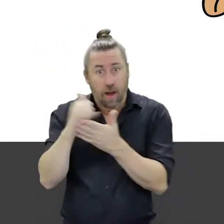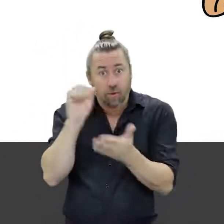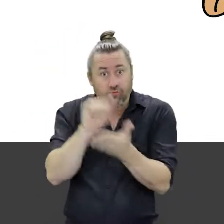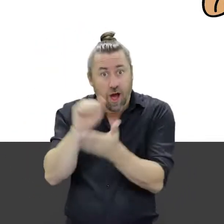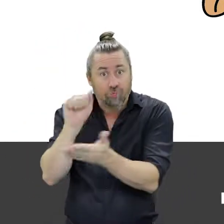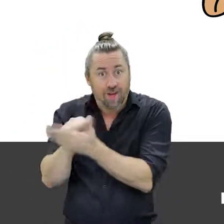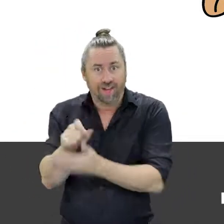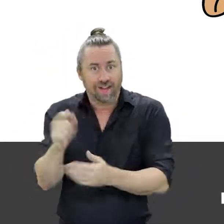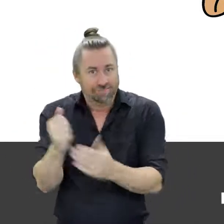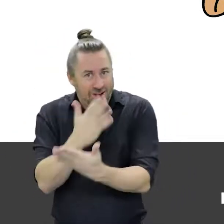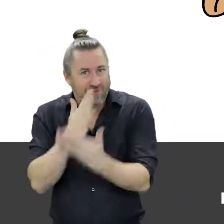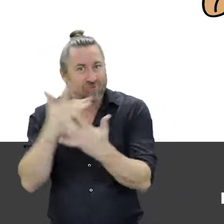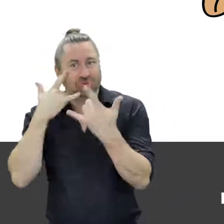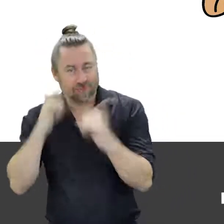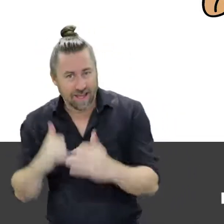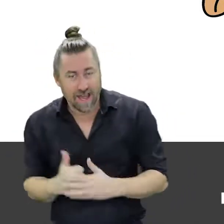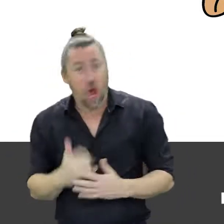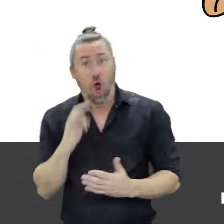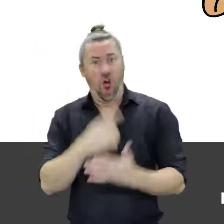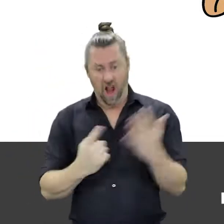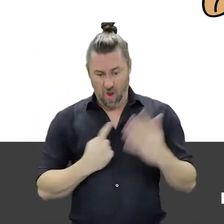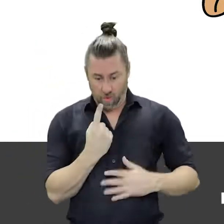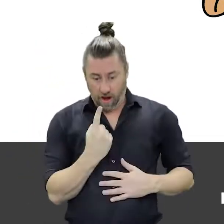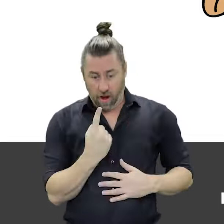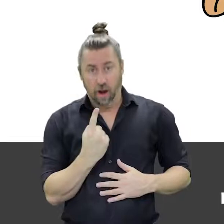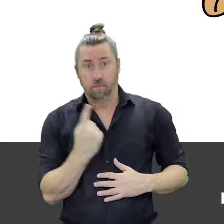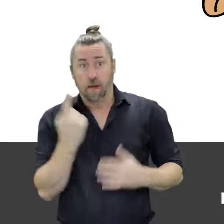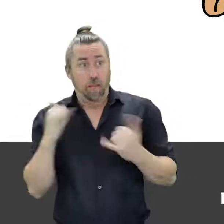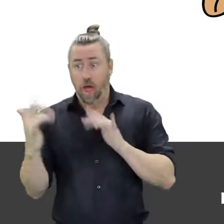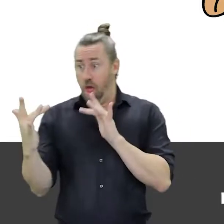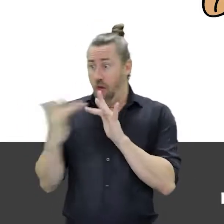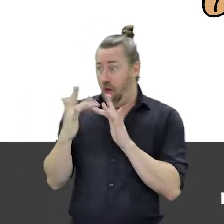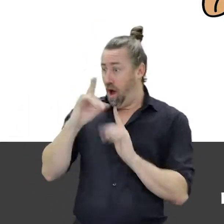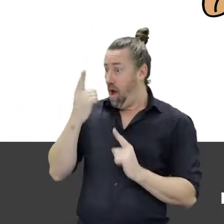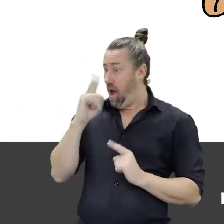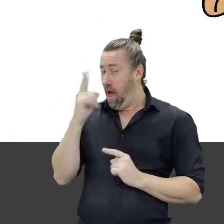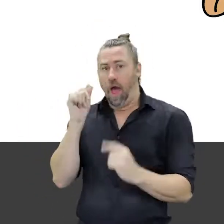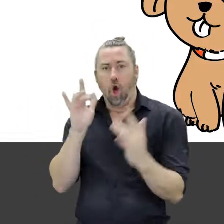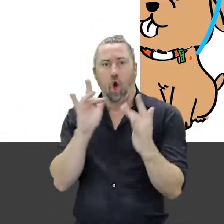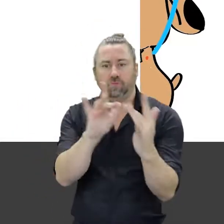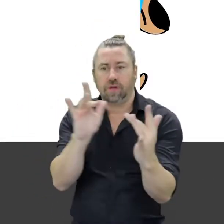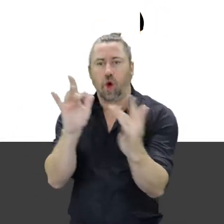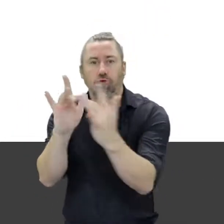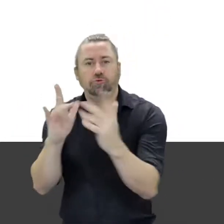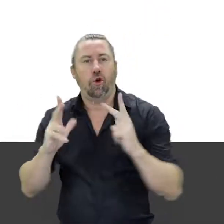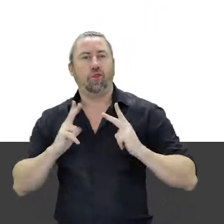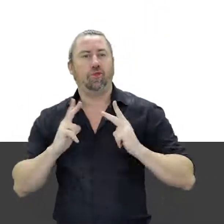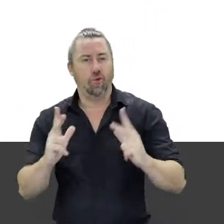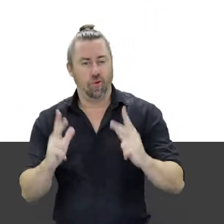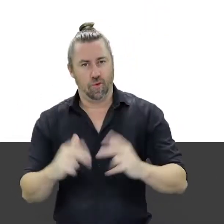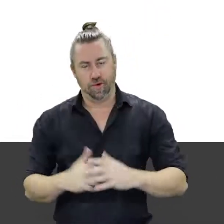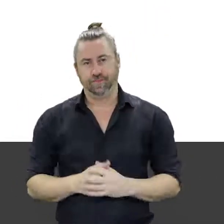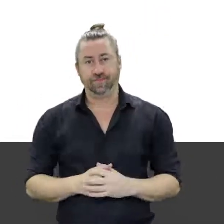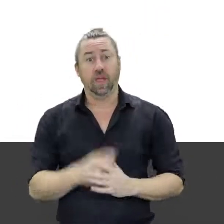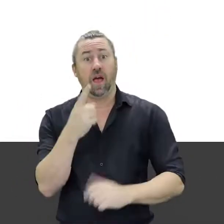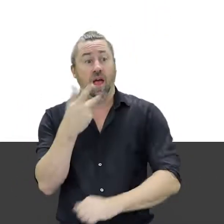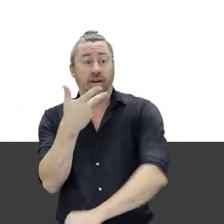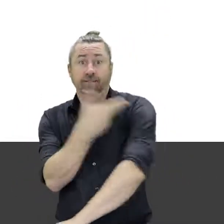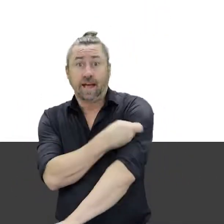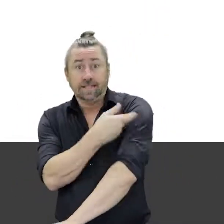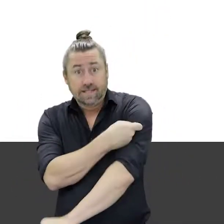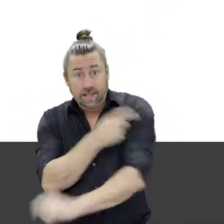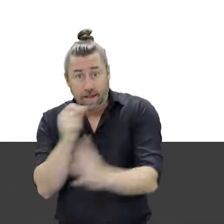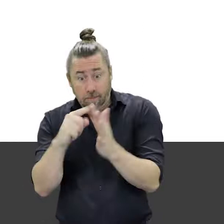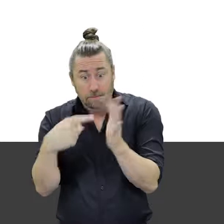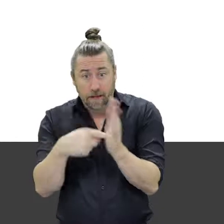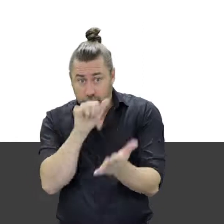registry includes several alternative contact numbers in case you can't be reached. Ensure your pet's vaccinations are